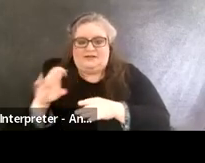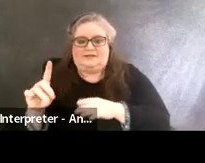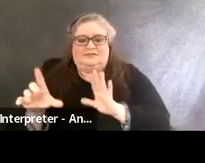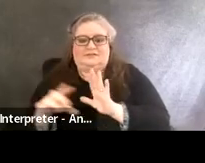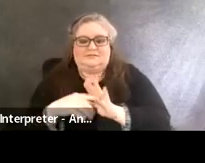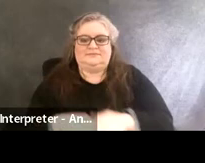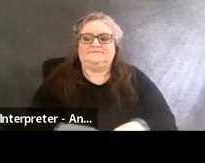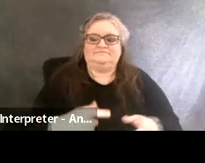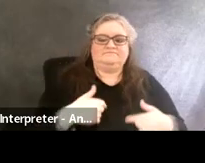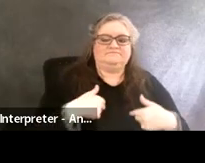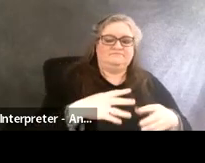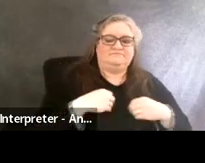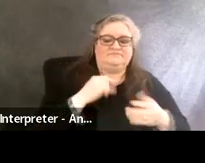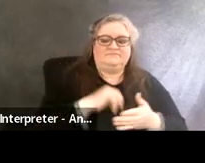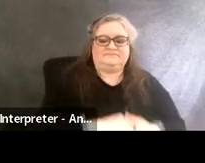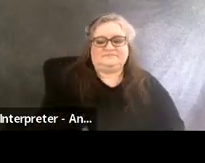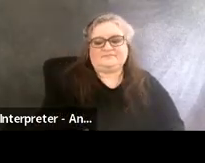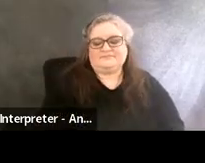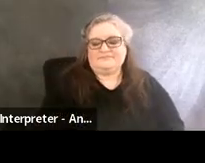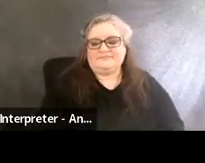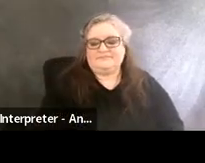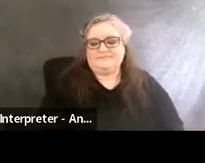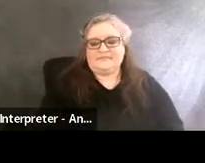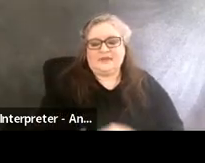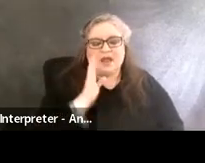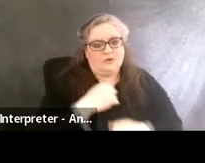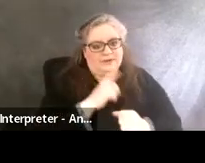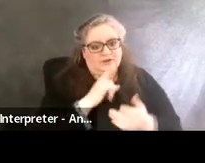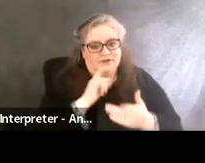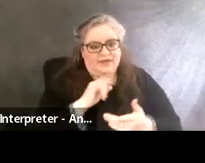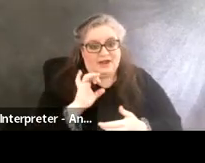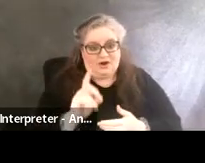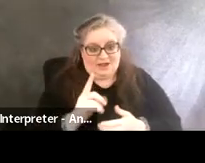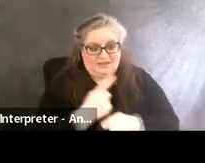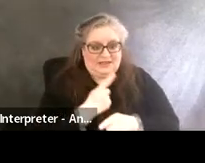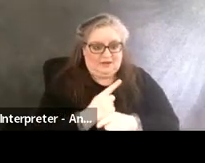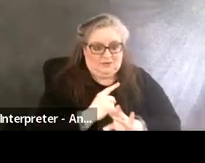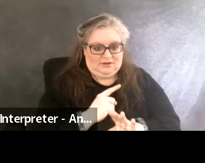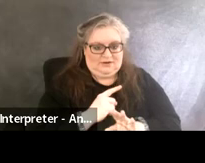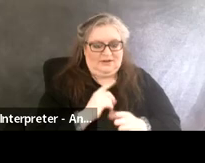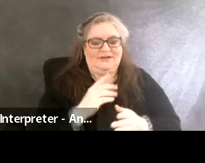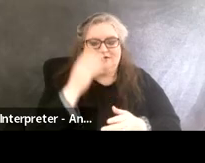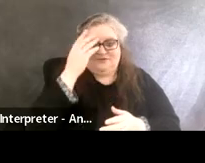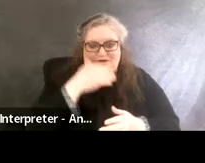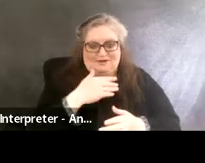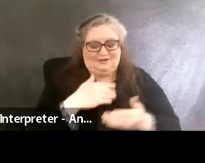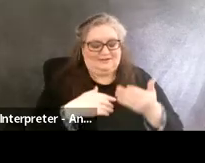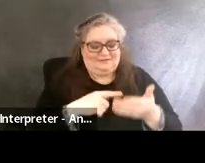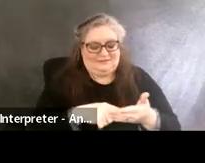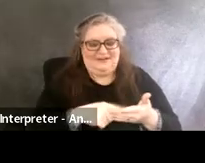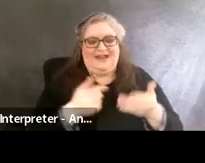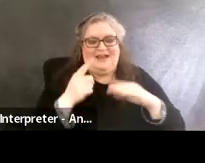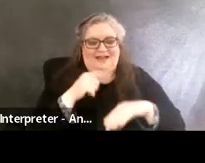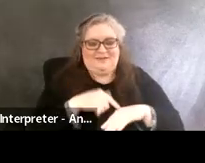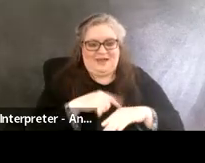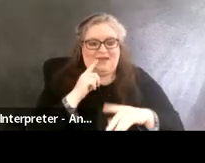I can take that one, Jess. I would just make sure that the ID is accurate, the front and the back, upload that through